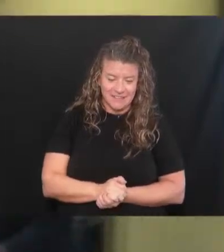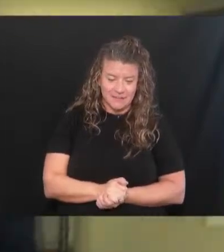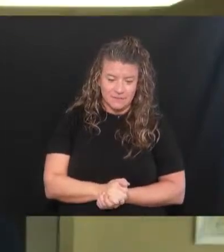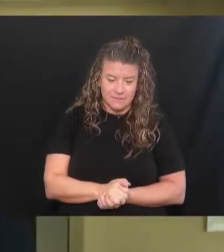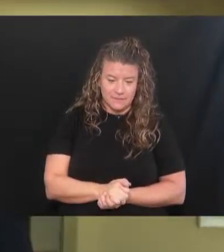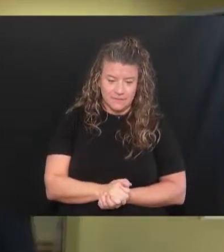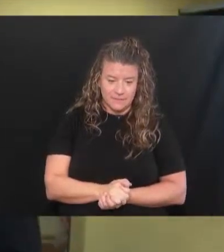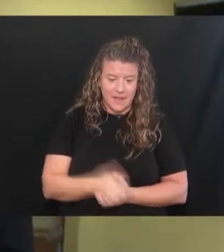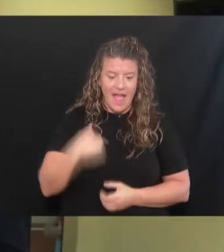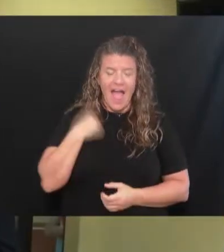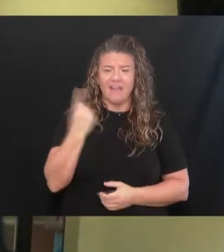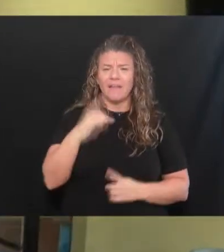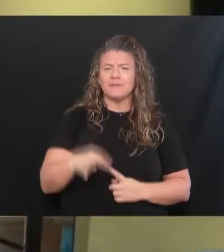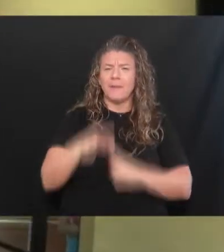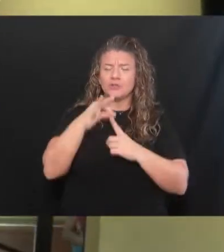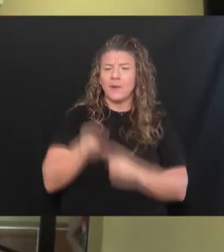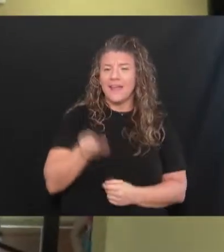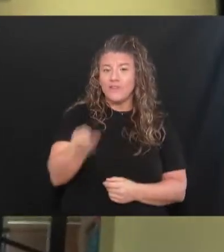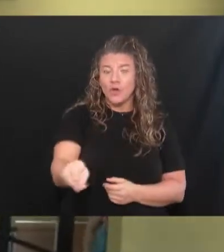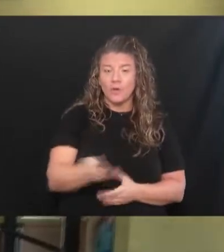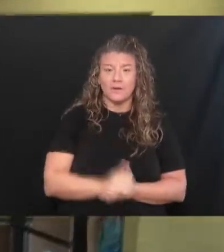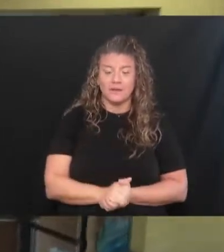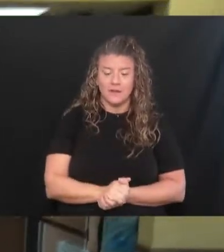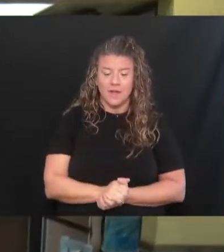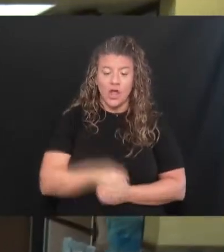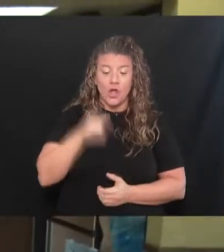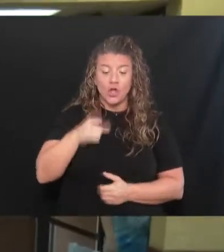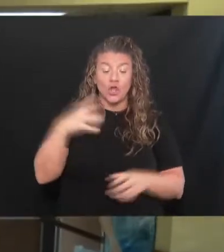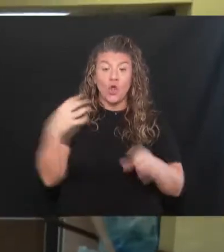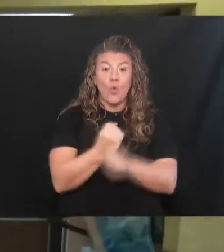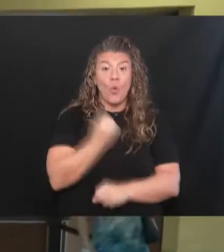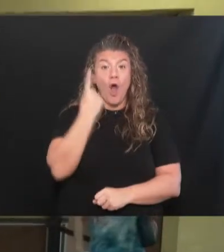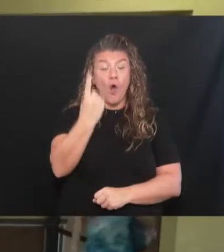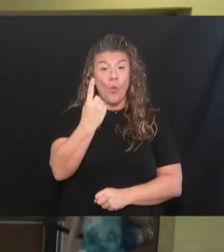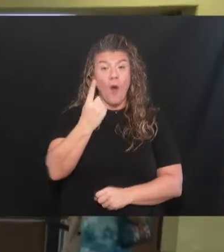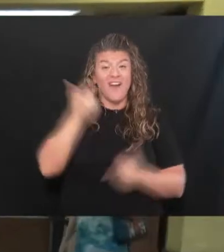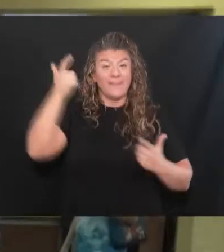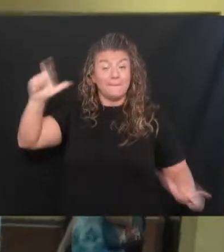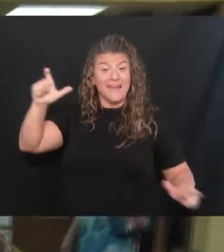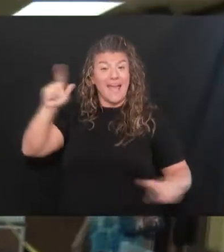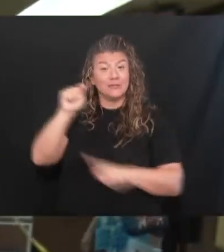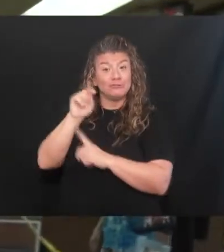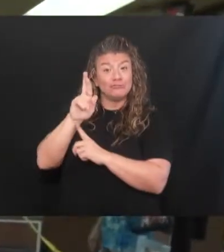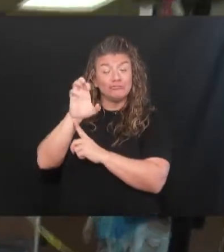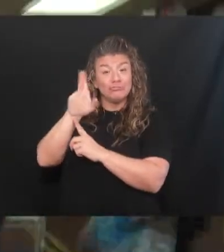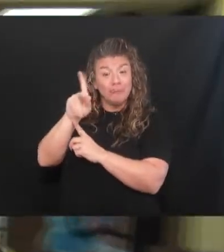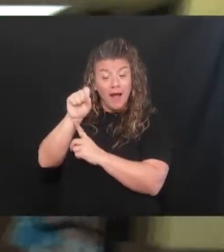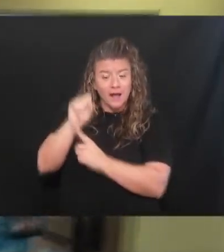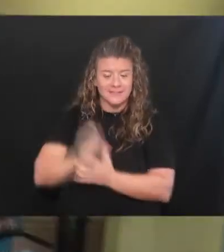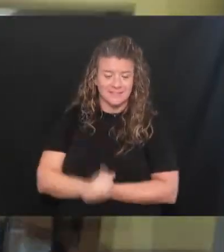Got a little something special for you. You won one of the big giant trucks.